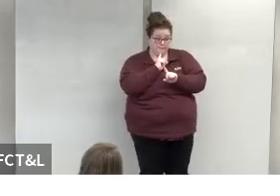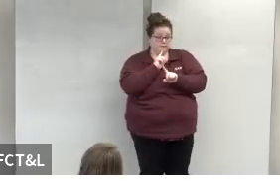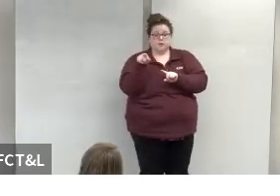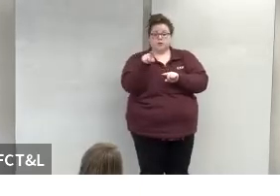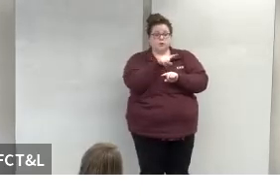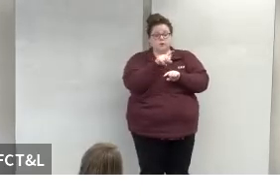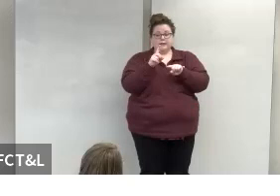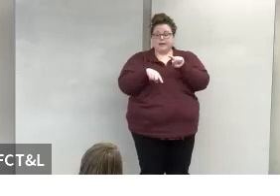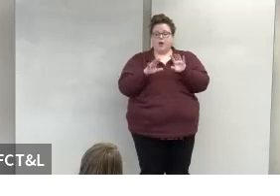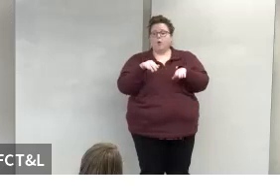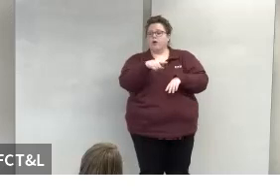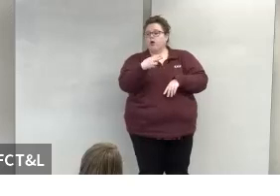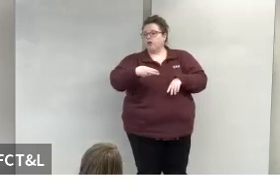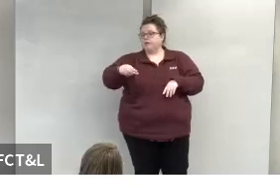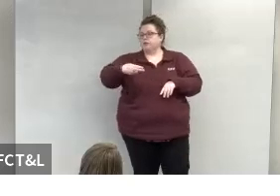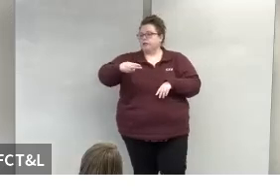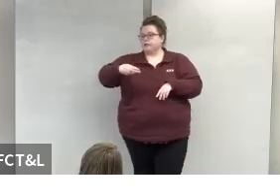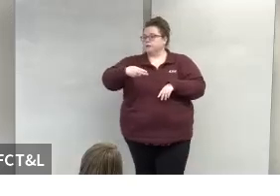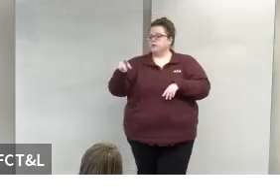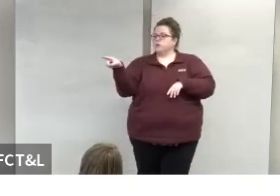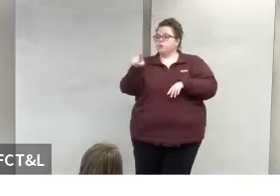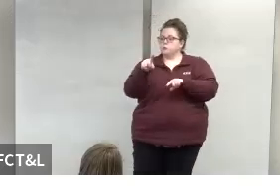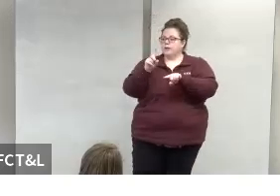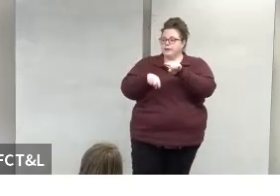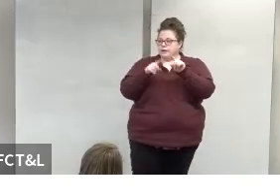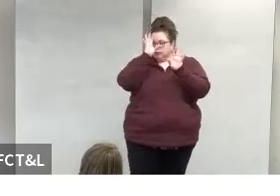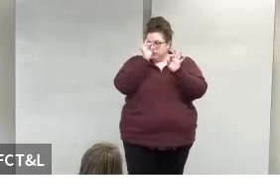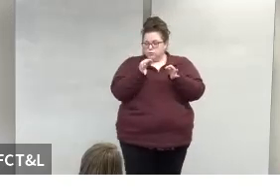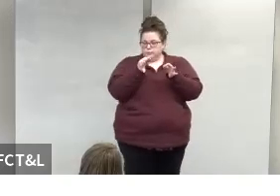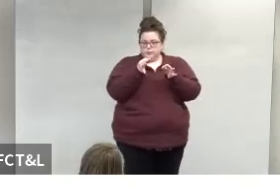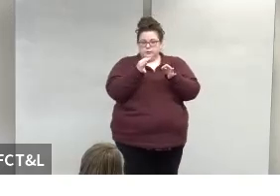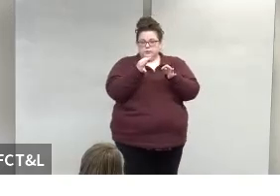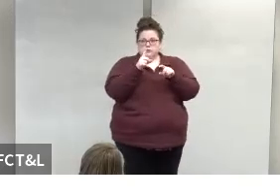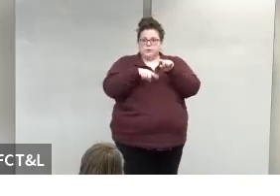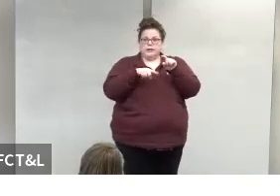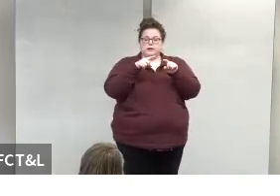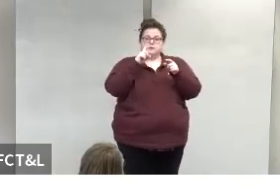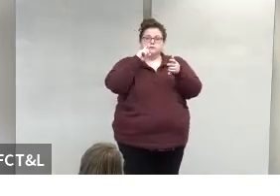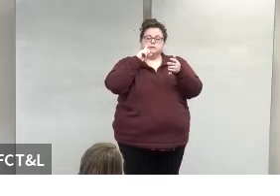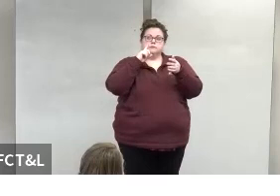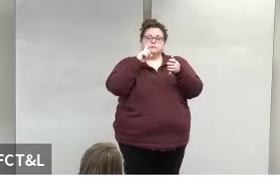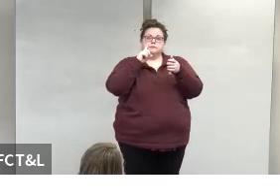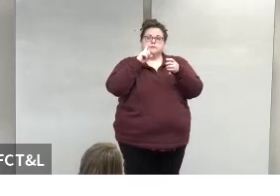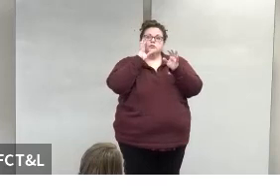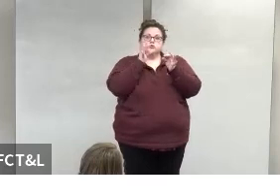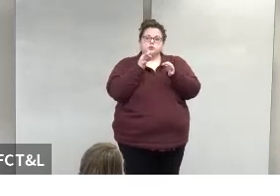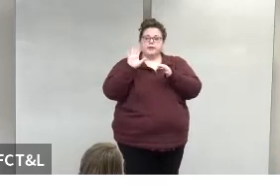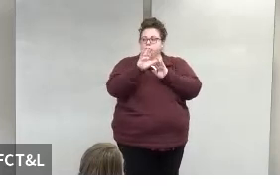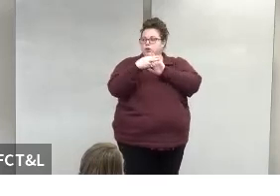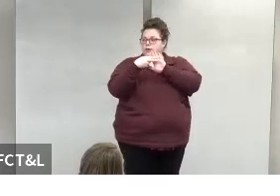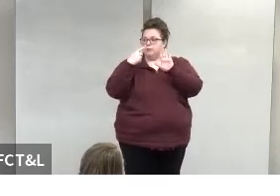hearing, and they identify as a deaf person, you wouldn't want to say, oh, but you can use your speech, so you're hard of hearing,